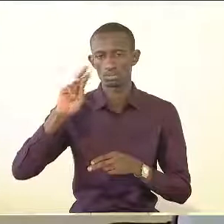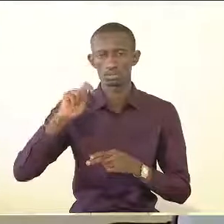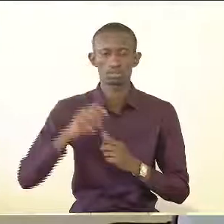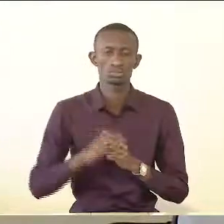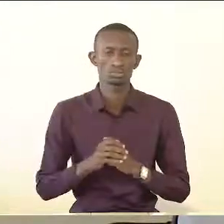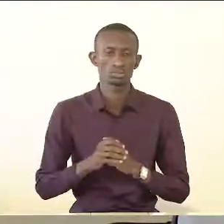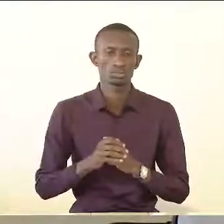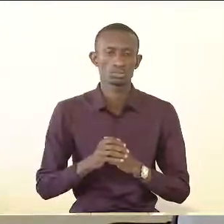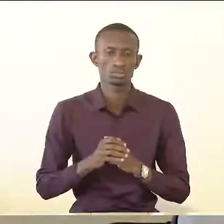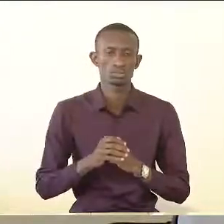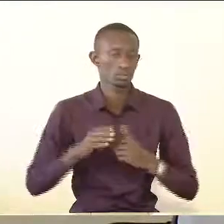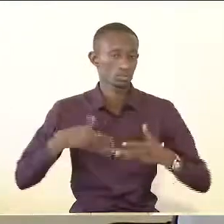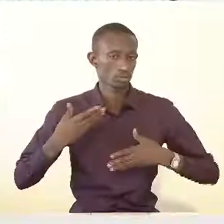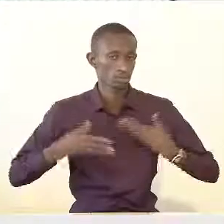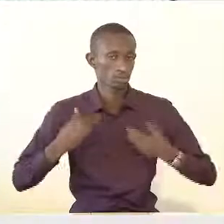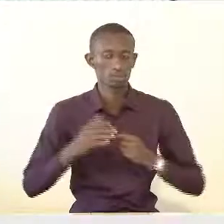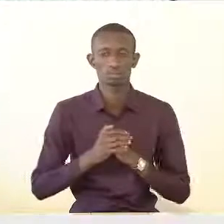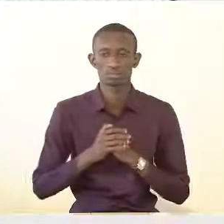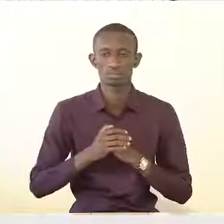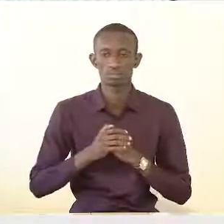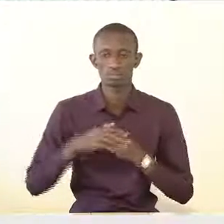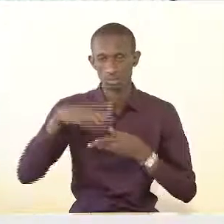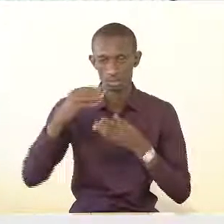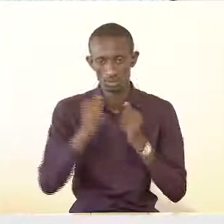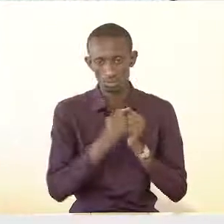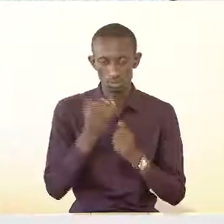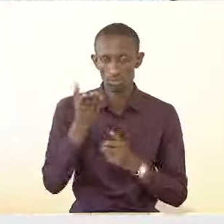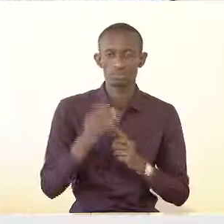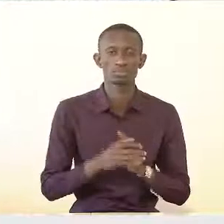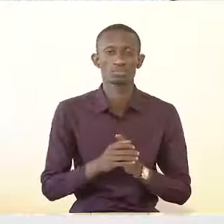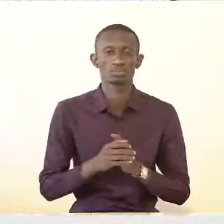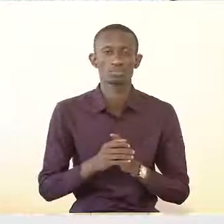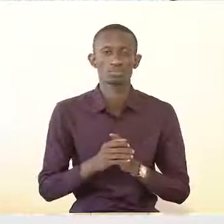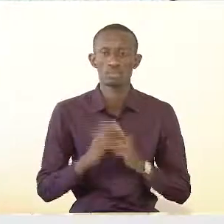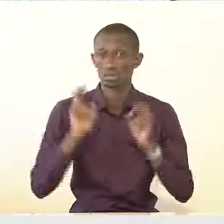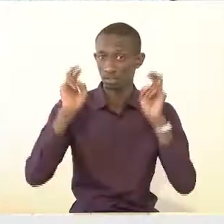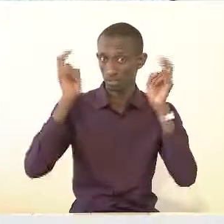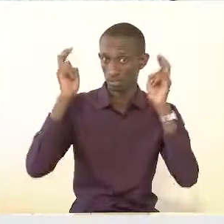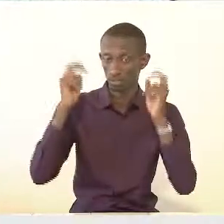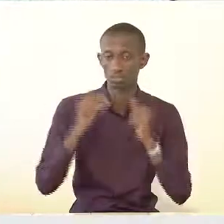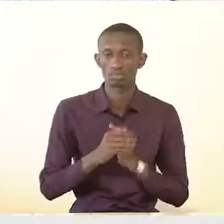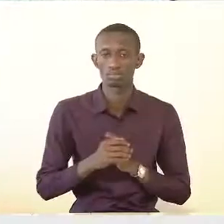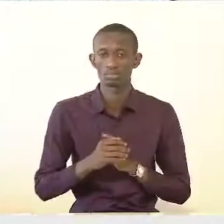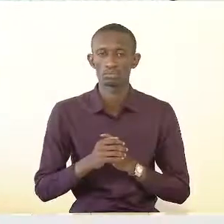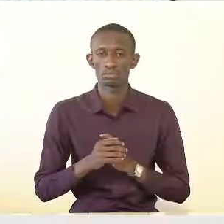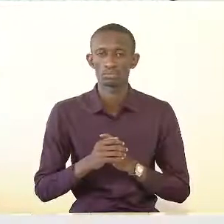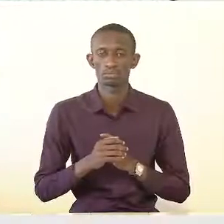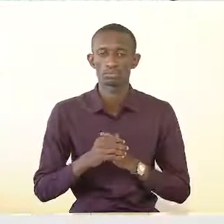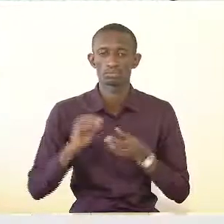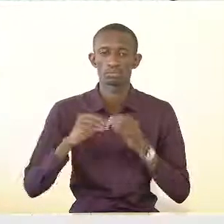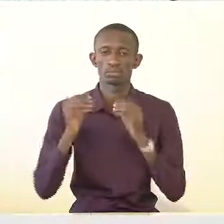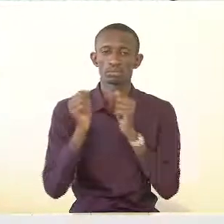in that lesson of biology, the lesson is on Unit 10. Skin and the